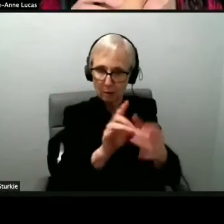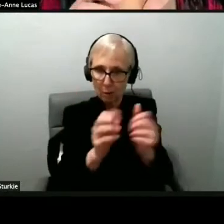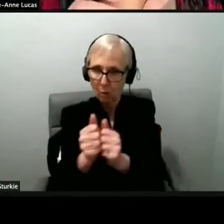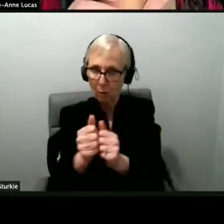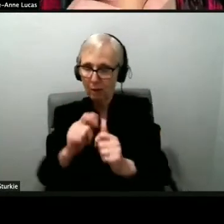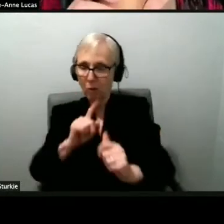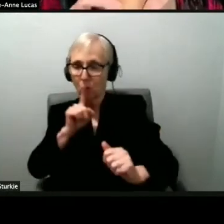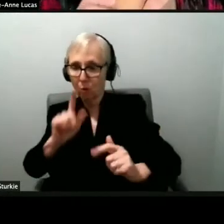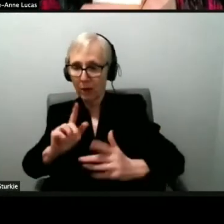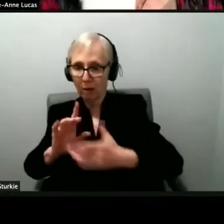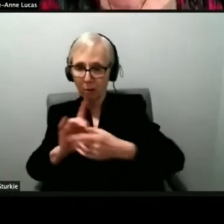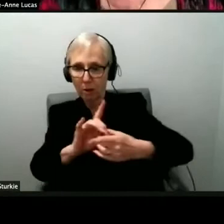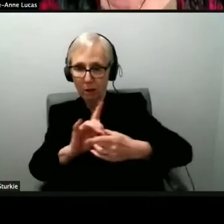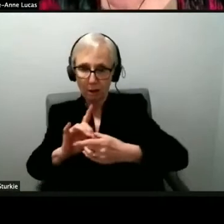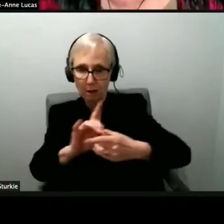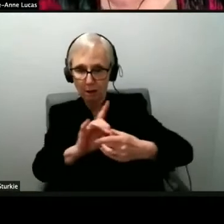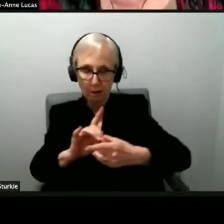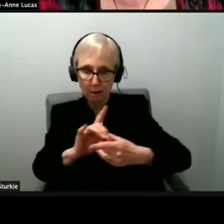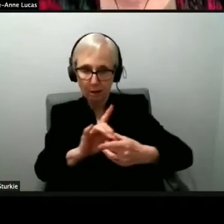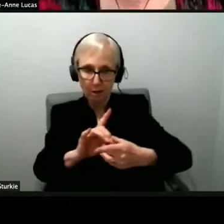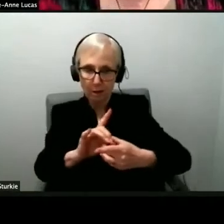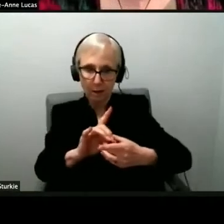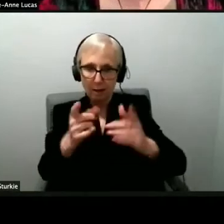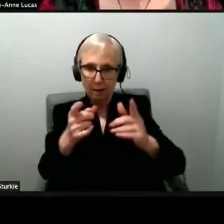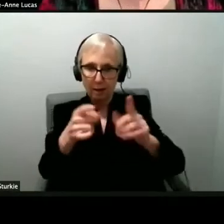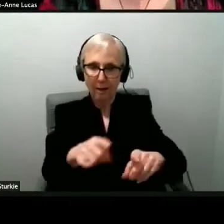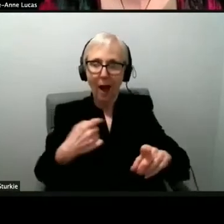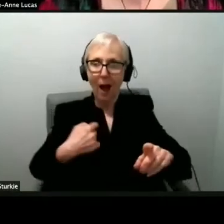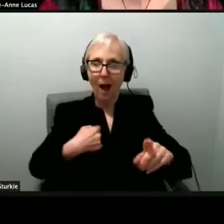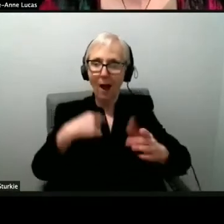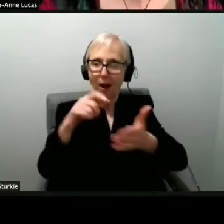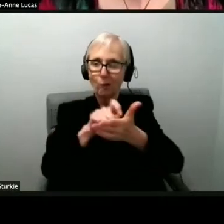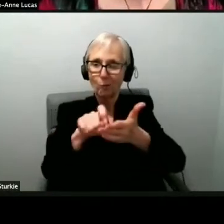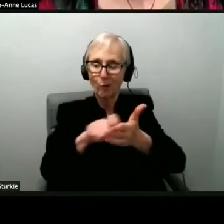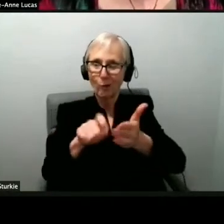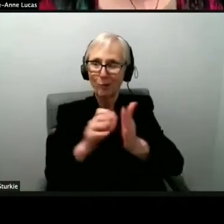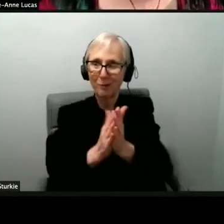real relationships. And it just so happens I wrote the book.